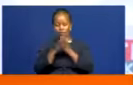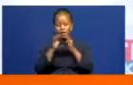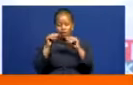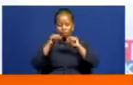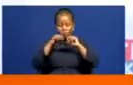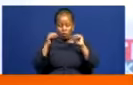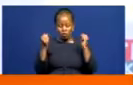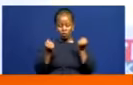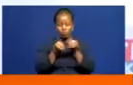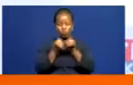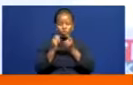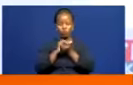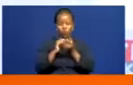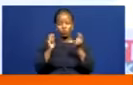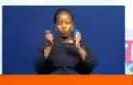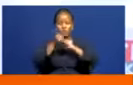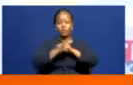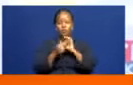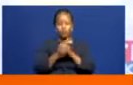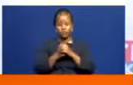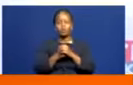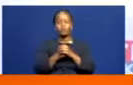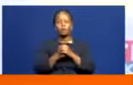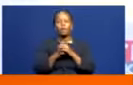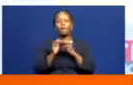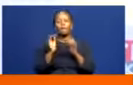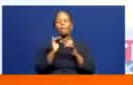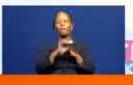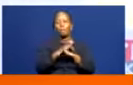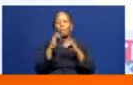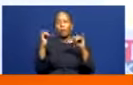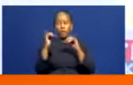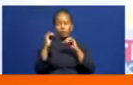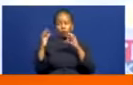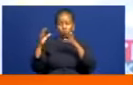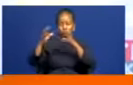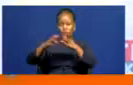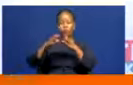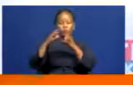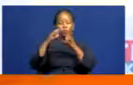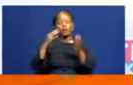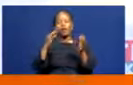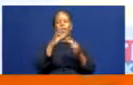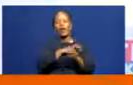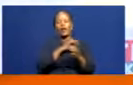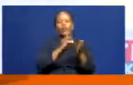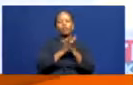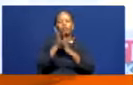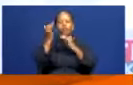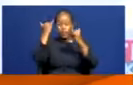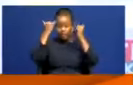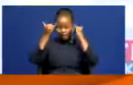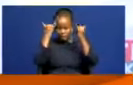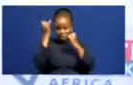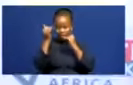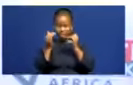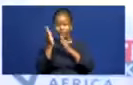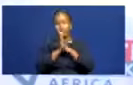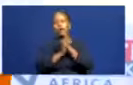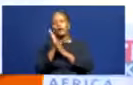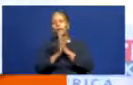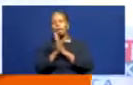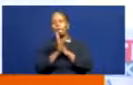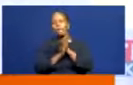change. Your generation is armed with creativity, passion,